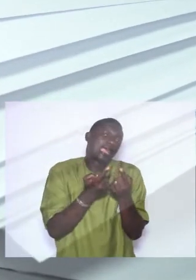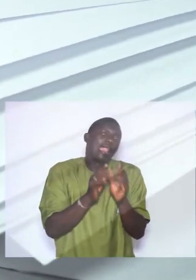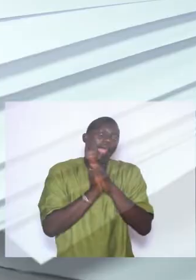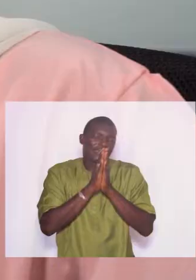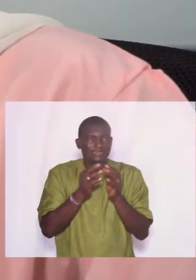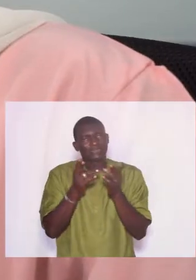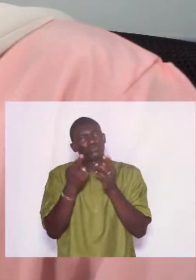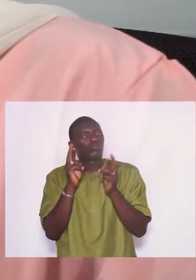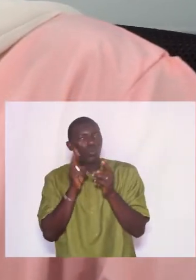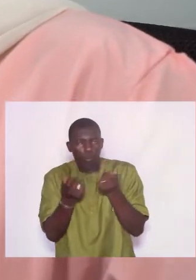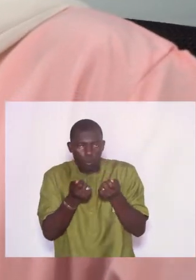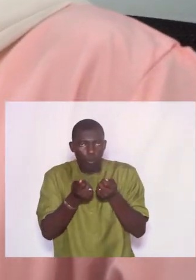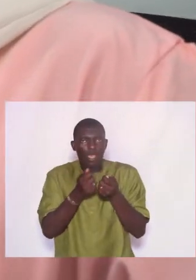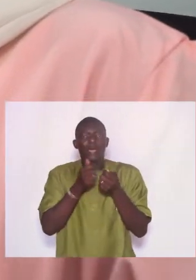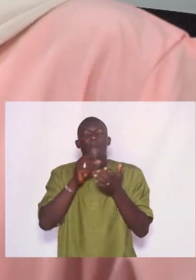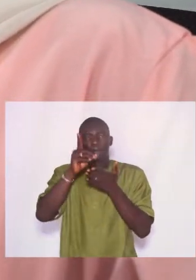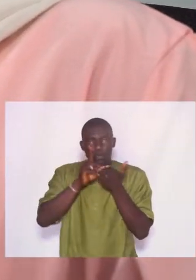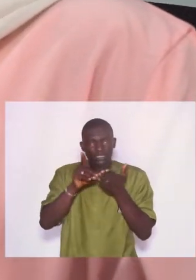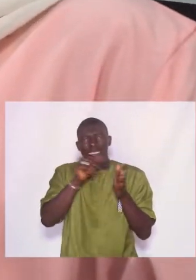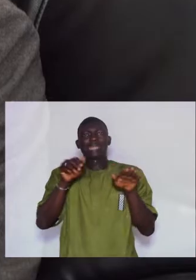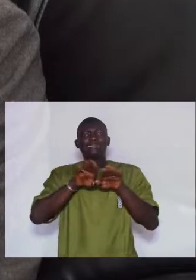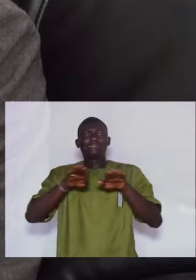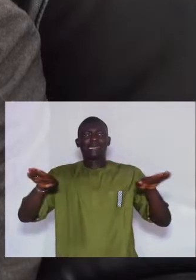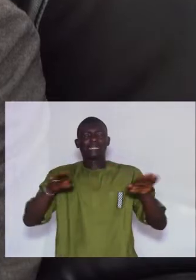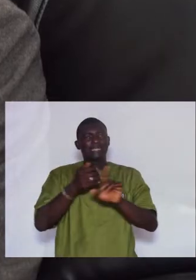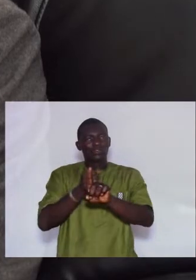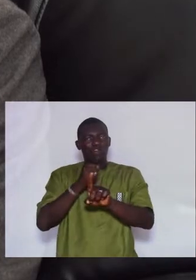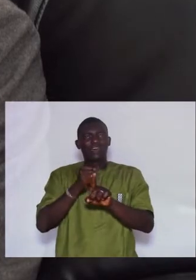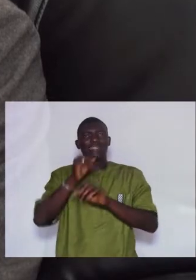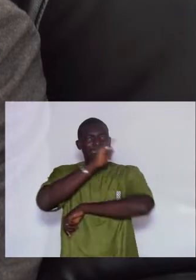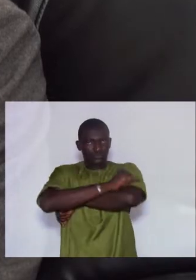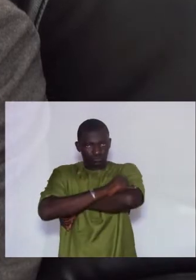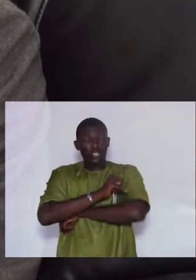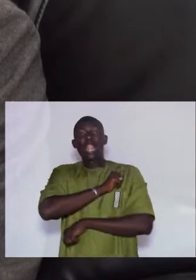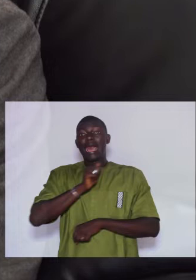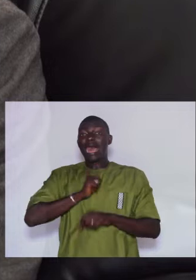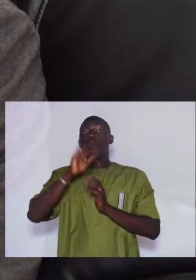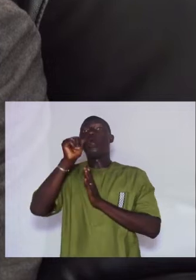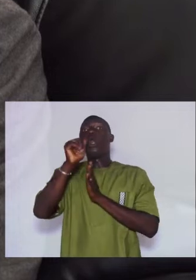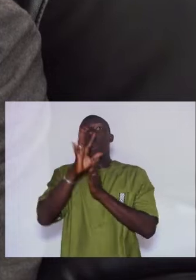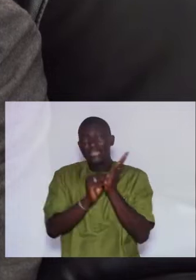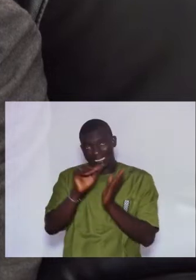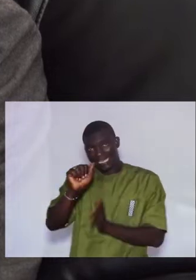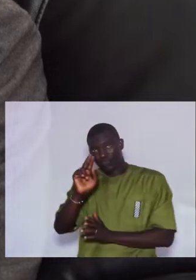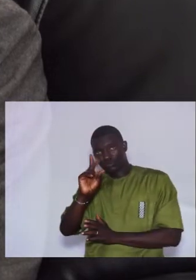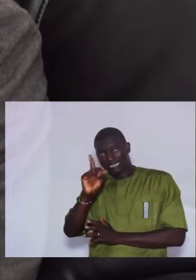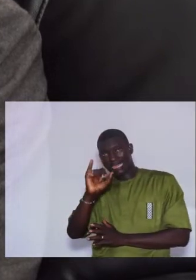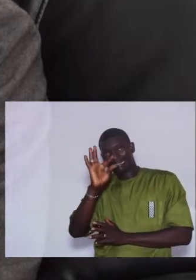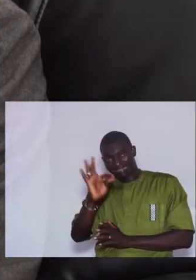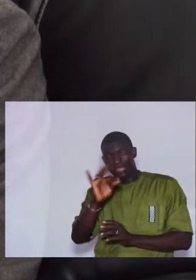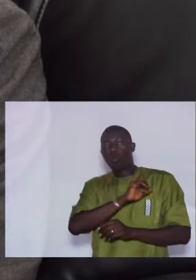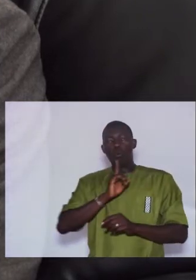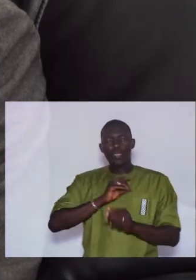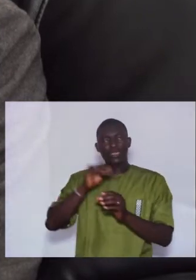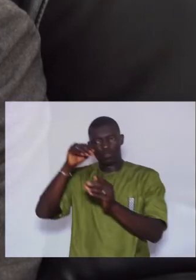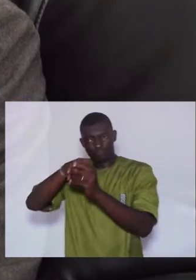regulations, policies, and standards that govern the institution. Our audit process is very engaging and consultative. We engage our